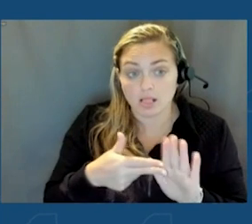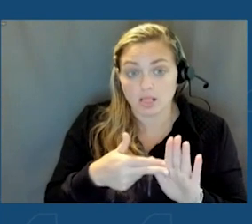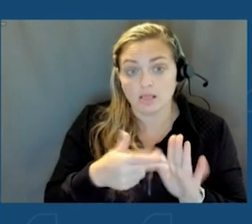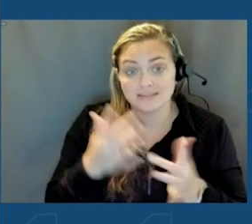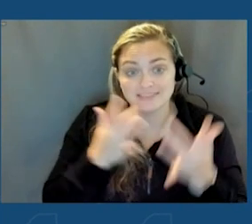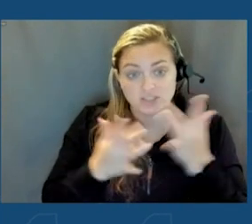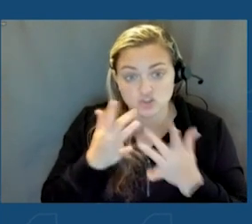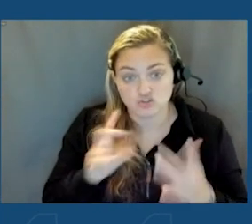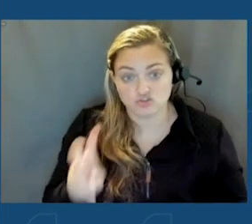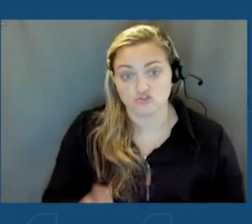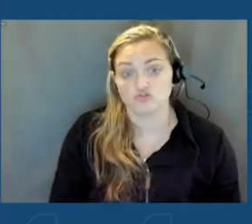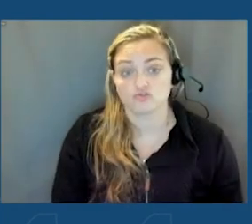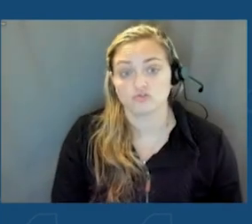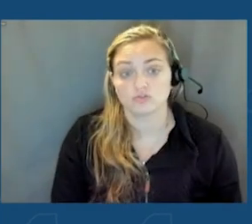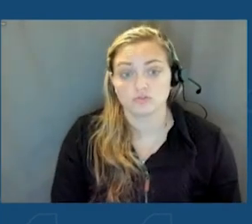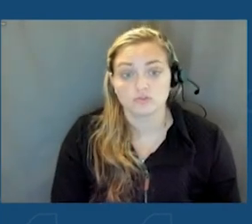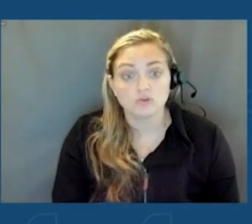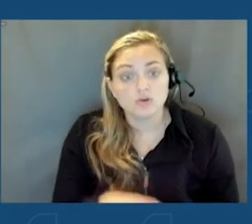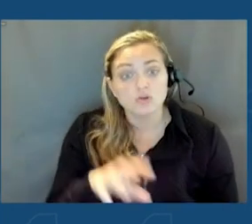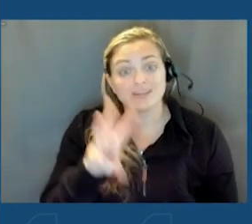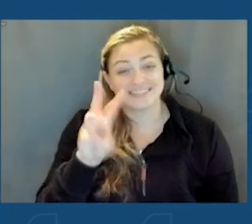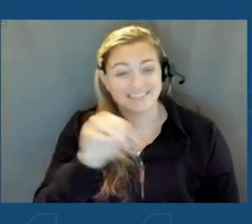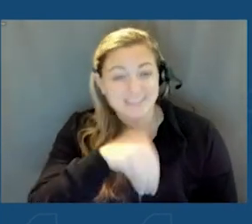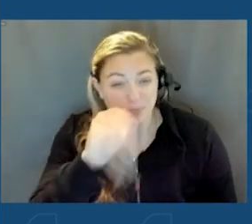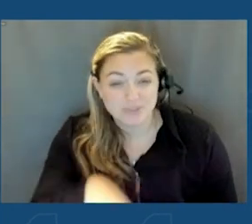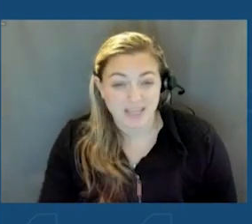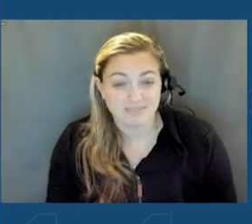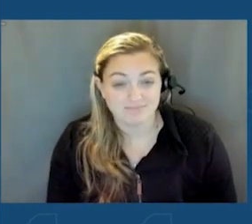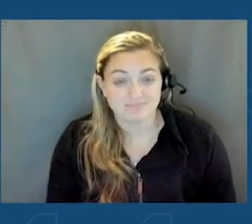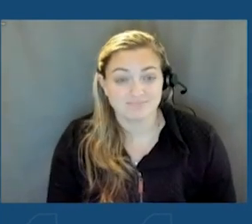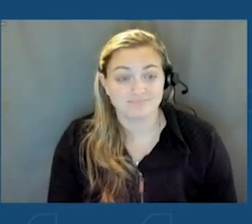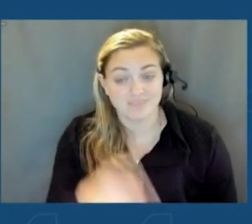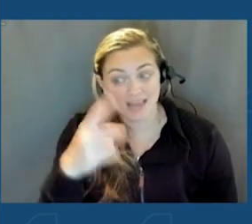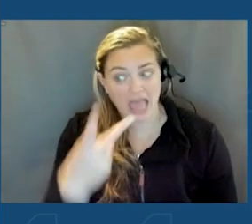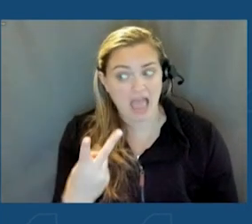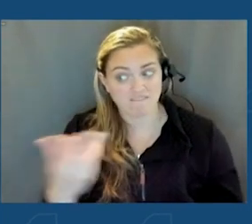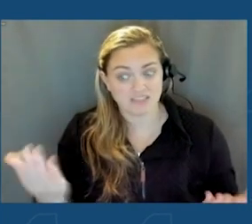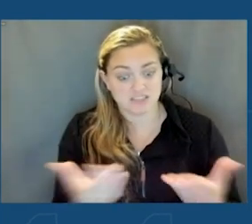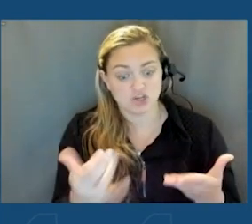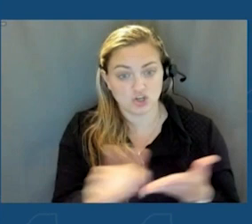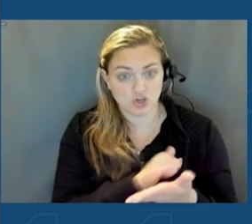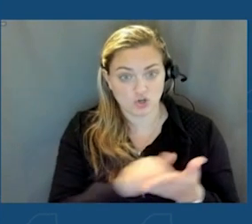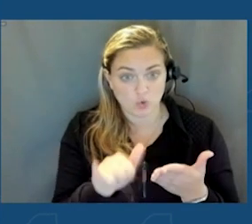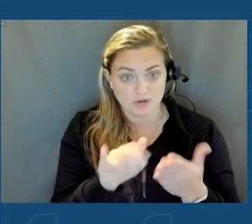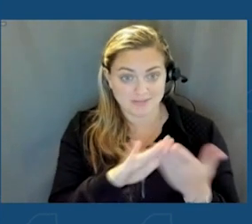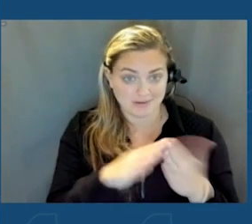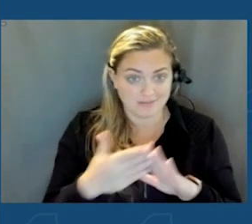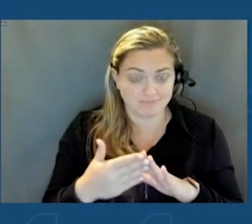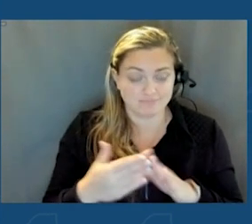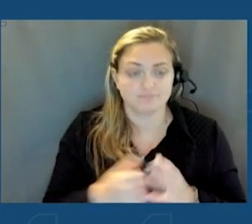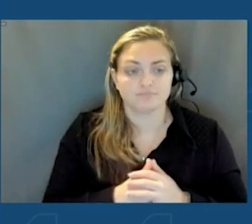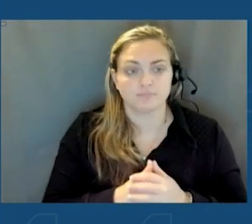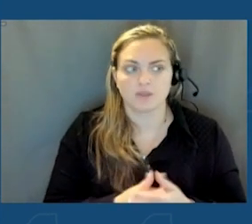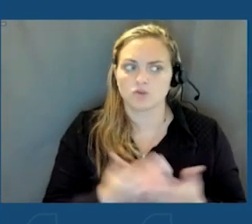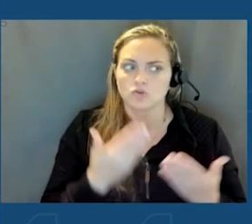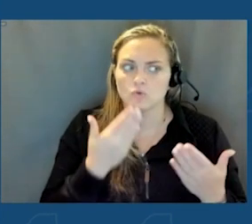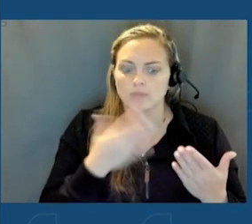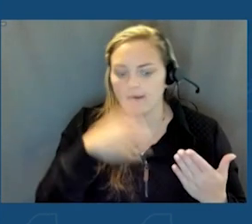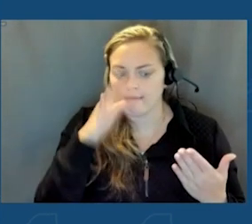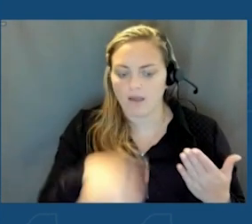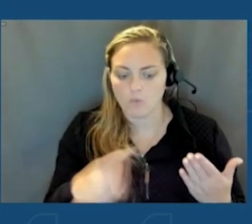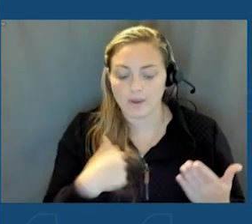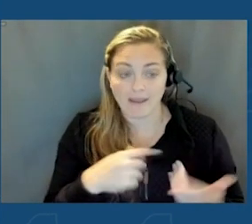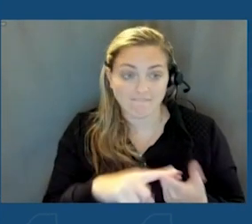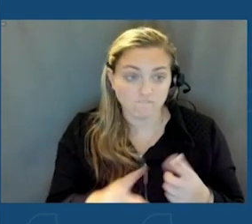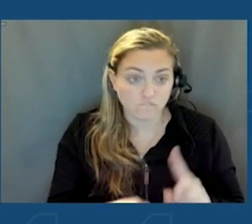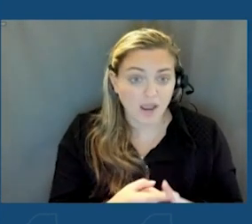desert. 60%. And over half of New York City. So, thank God we have friends